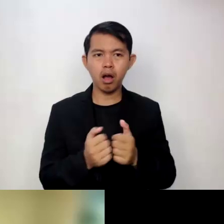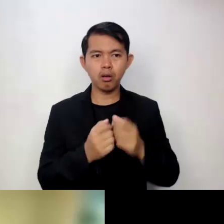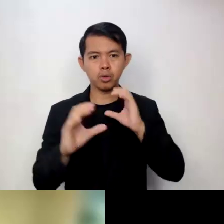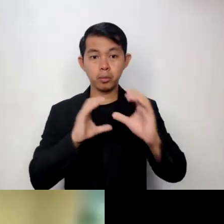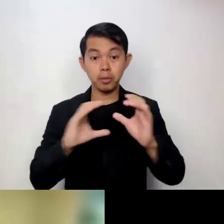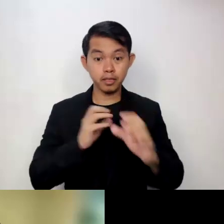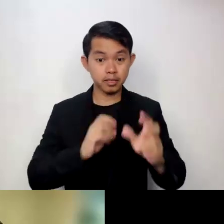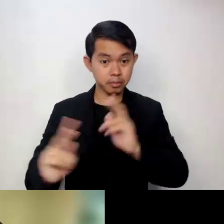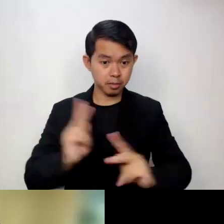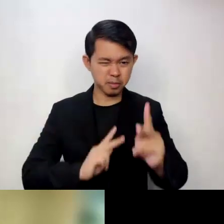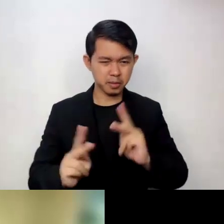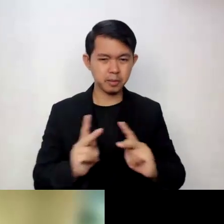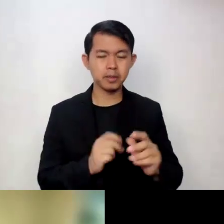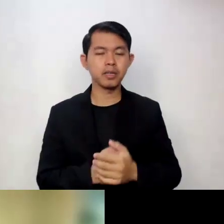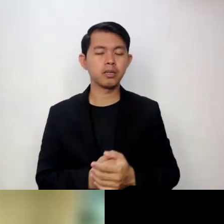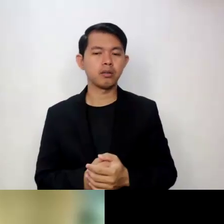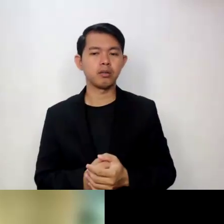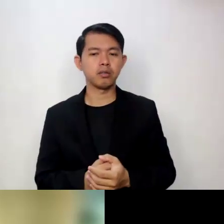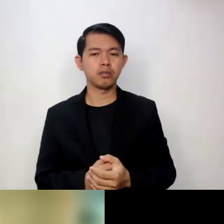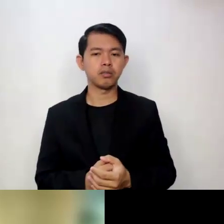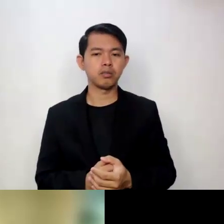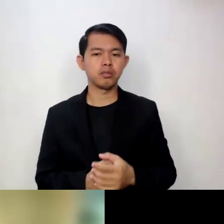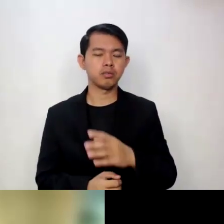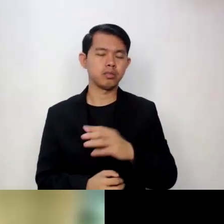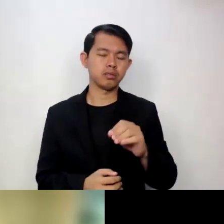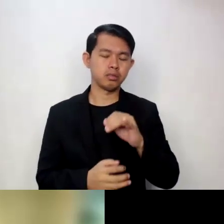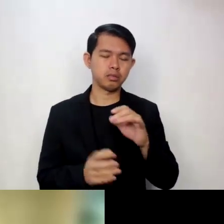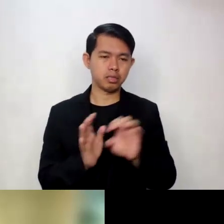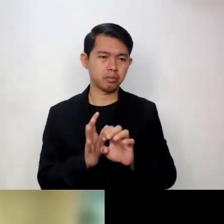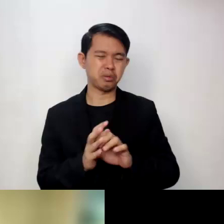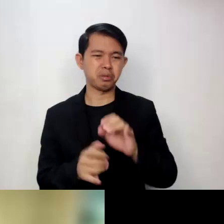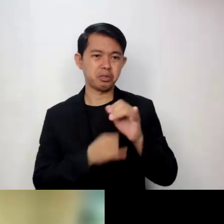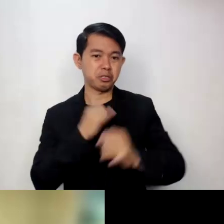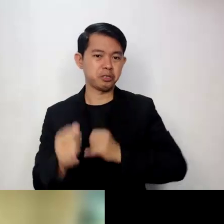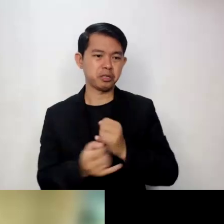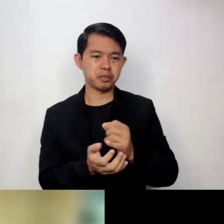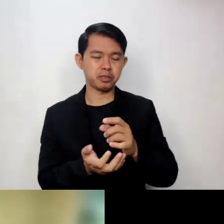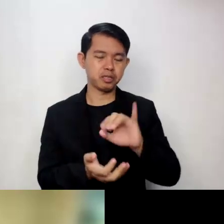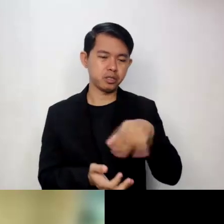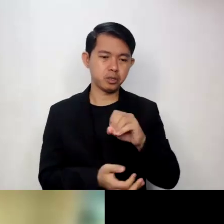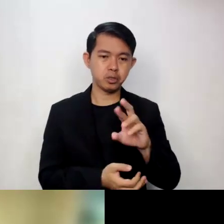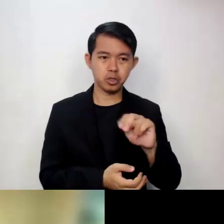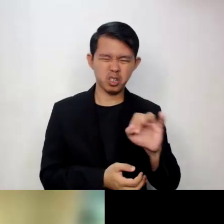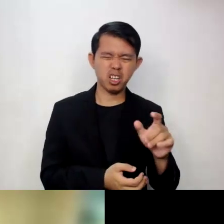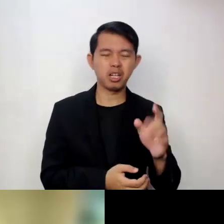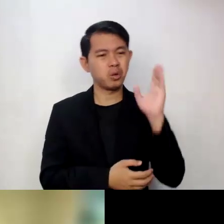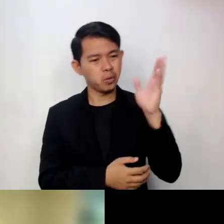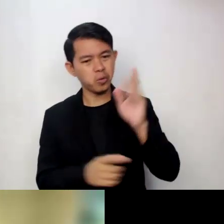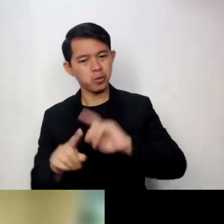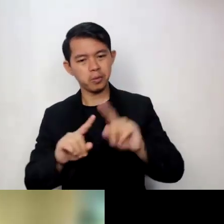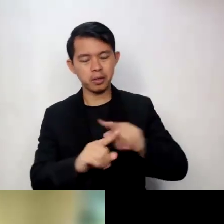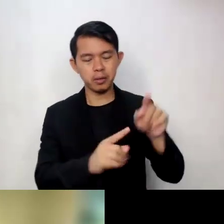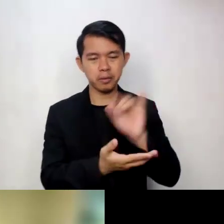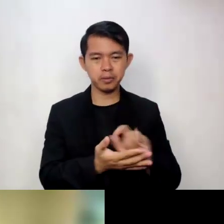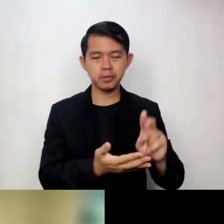gaano karami yung napapublish mo sa international journals or yung talks mo sa prestigious universities that are